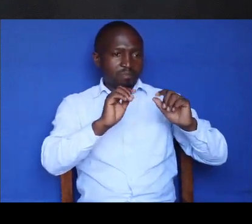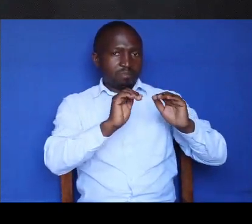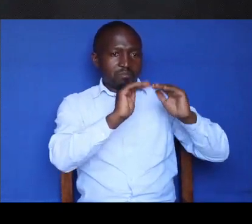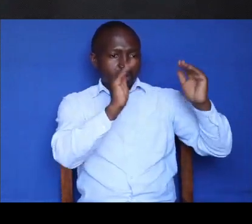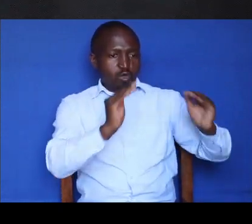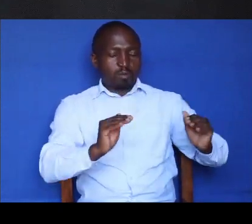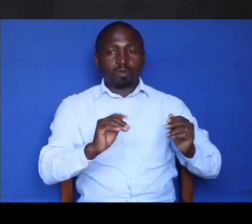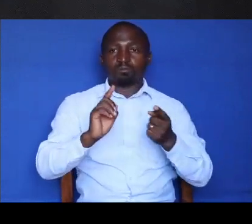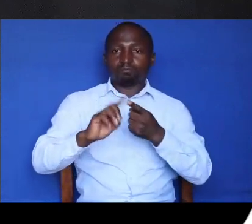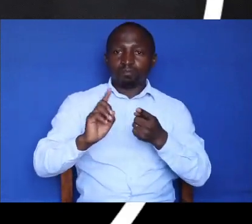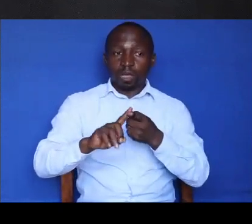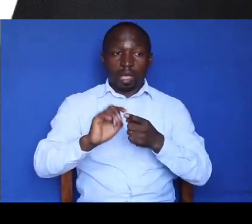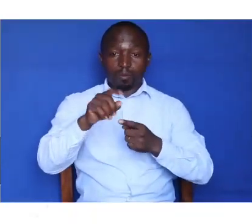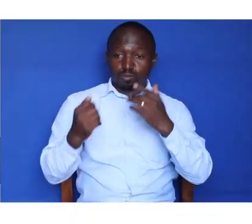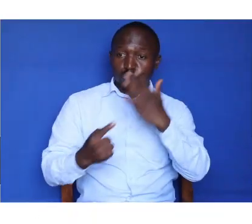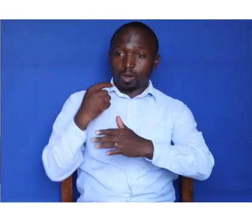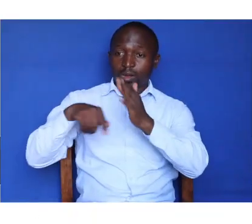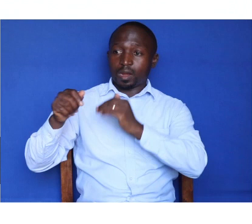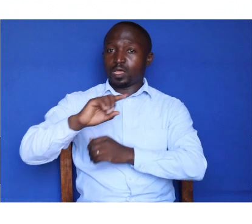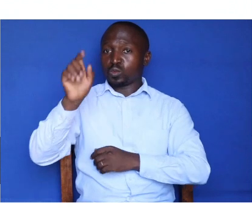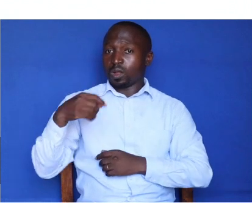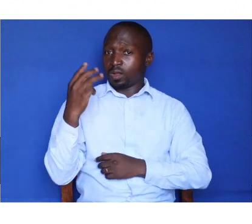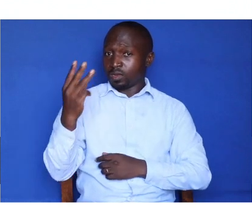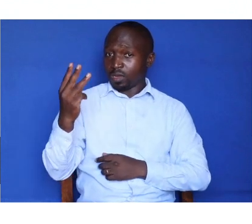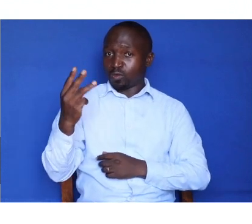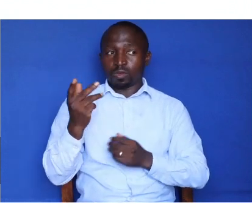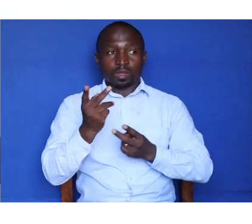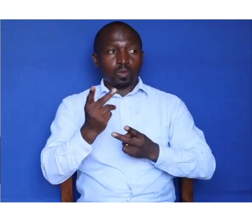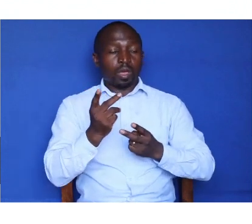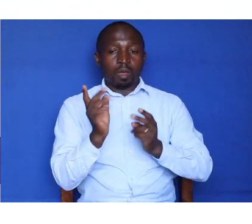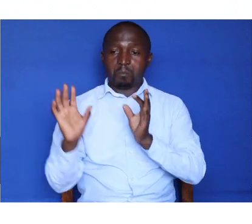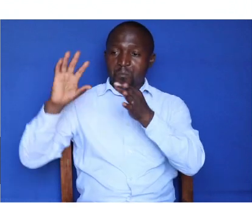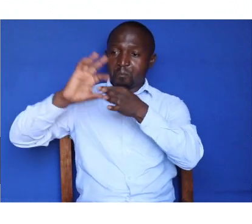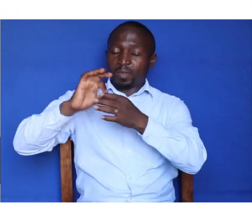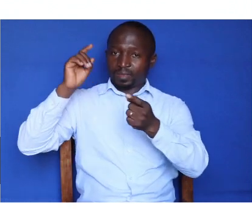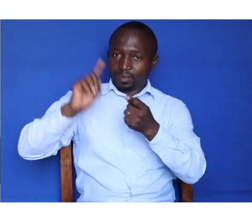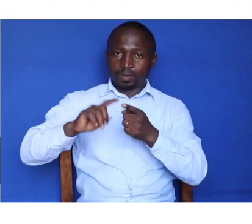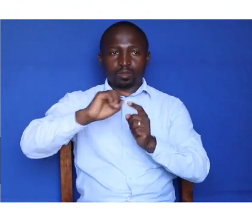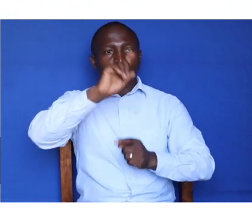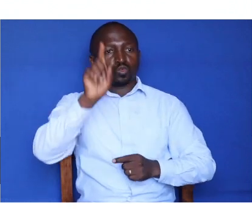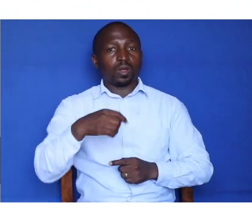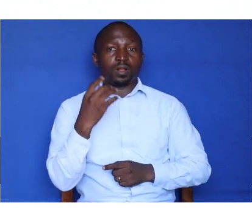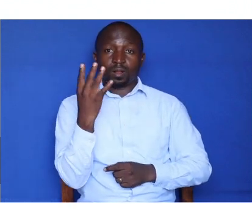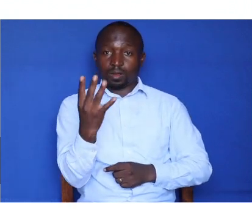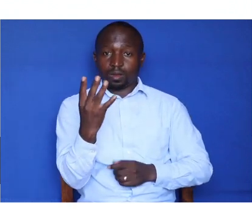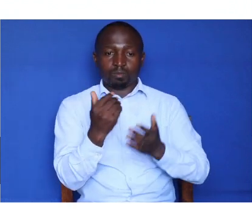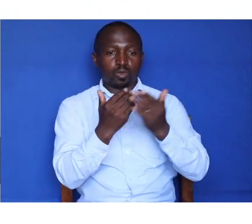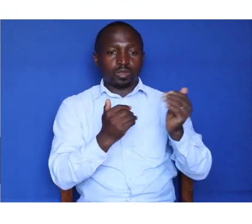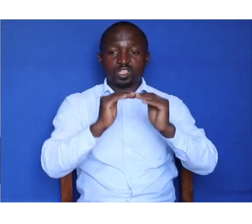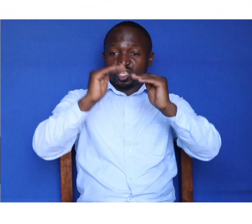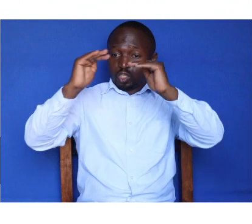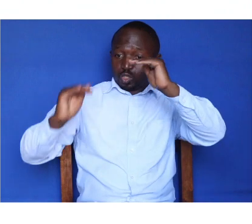with the question number 3 should appear in this question number 4 here, because in the lower